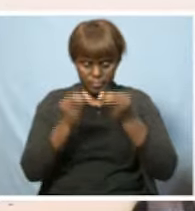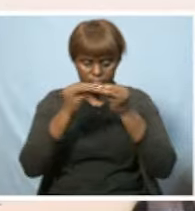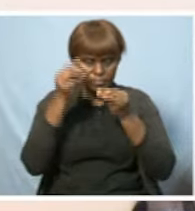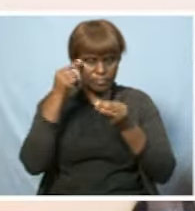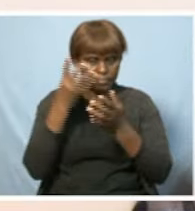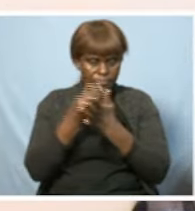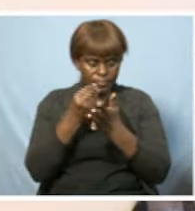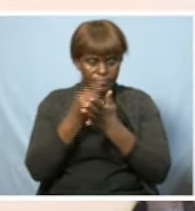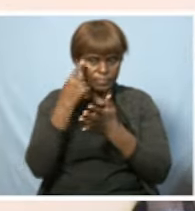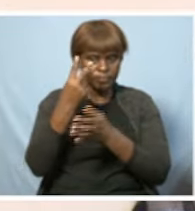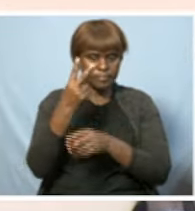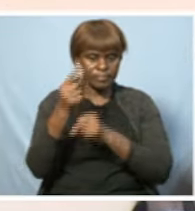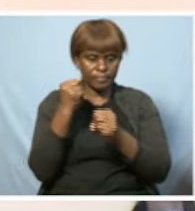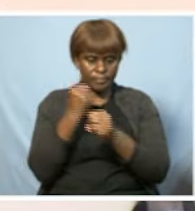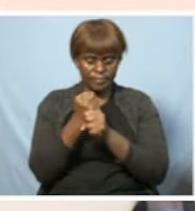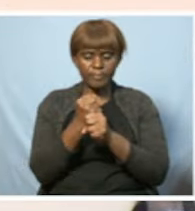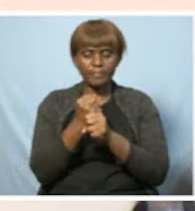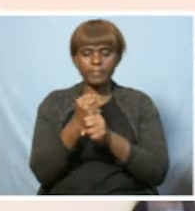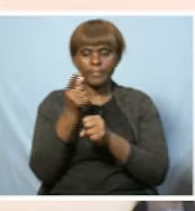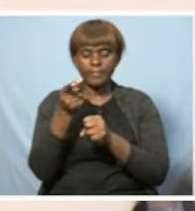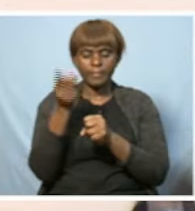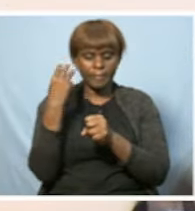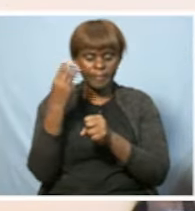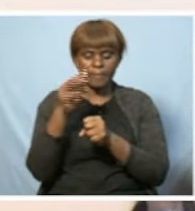for the 2 years was